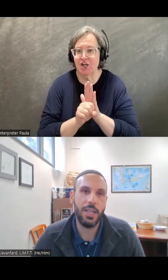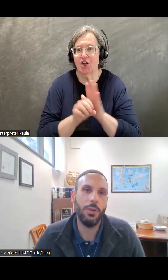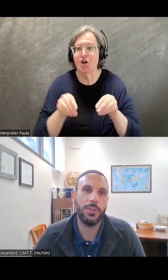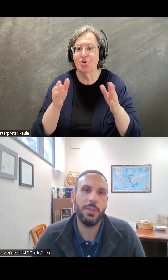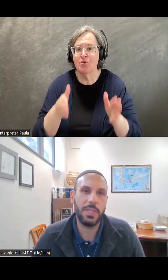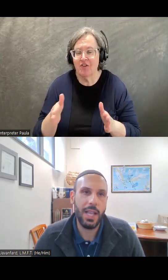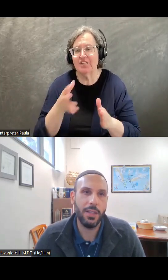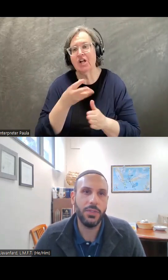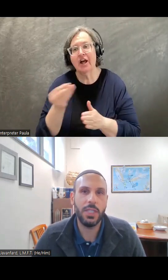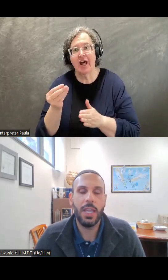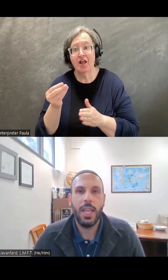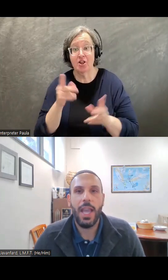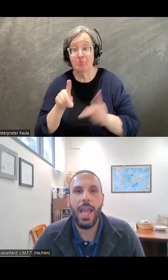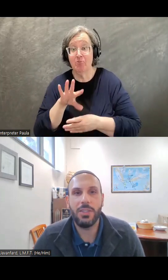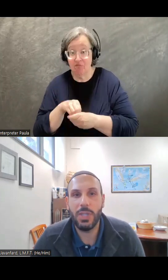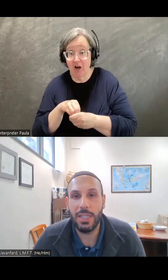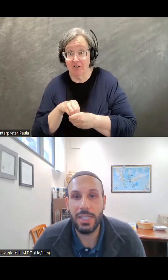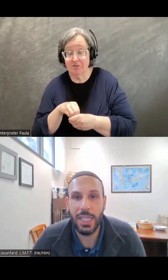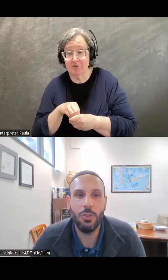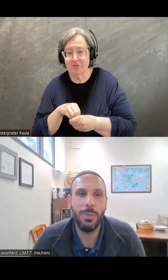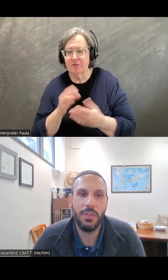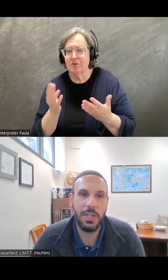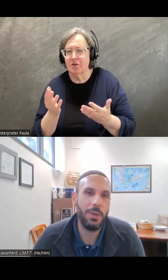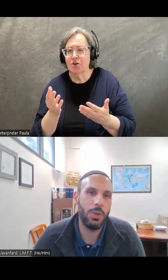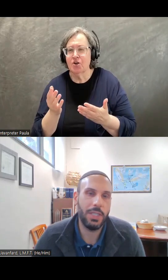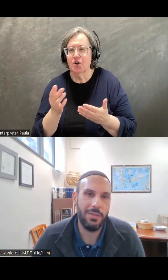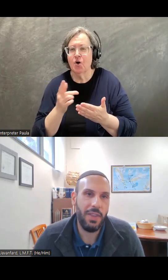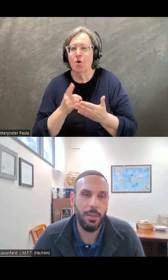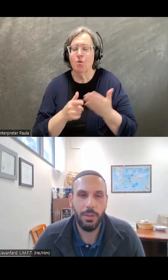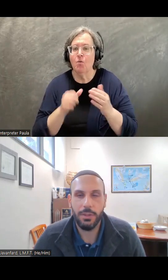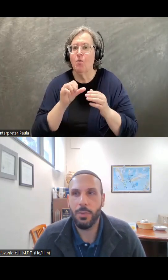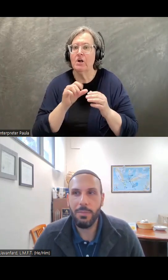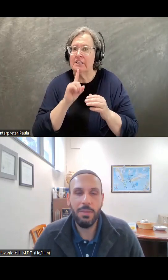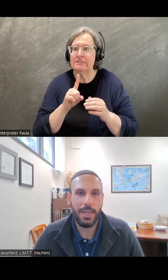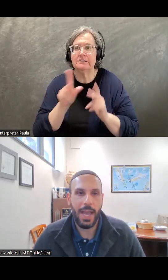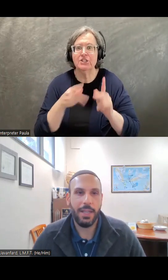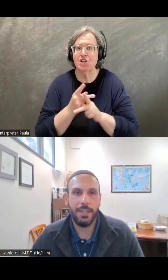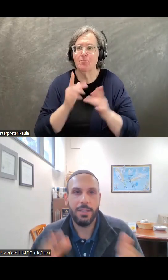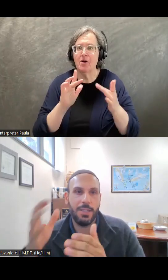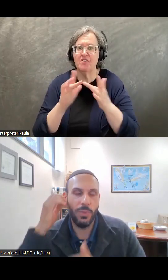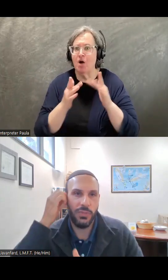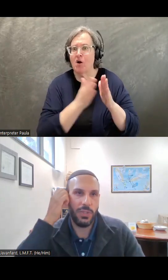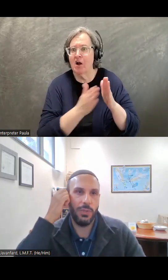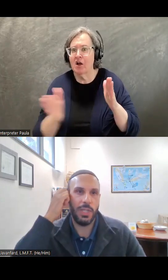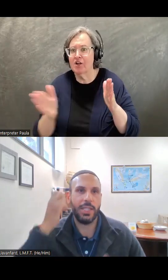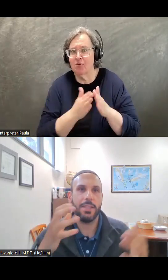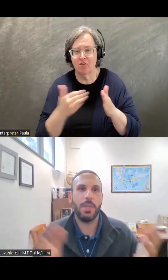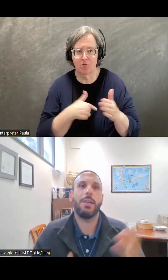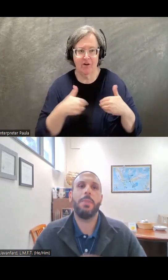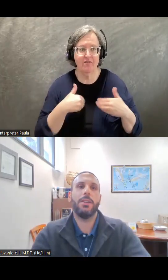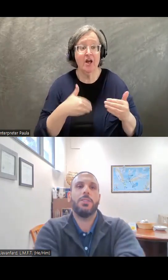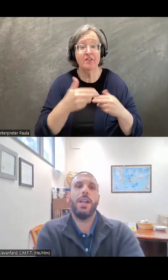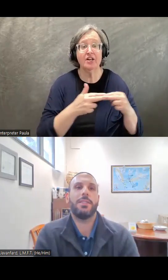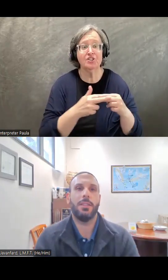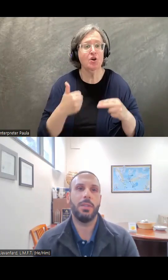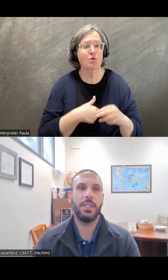and the stakeholders themselves as to the continuum of the network that's available. And what I mean by that, and let's move to the next slide so we can